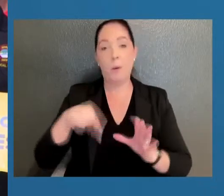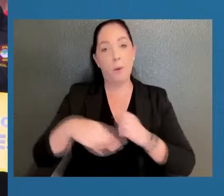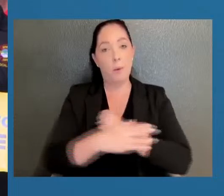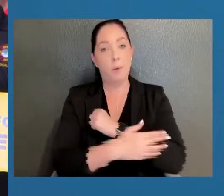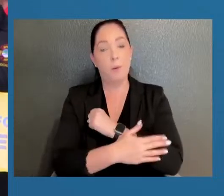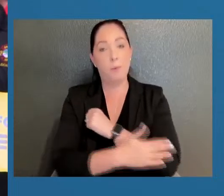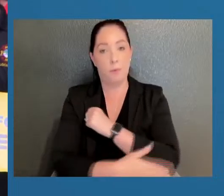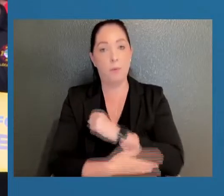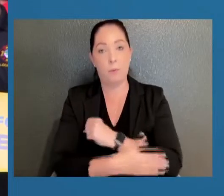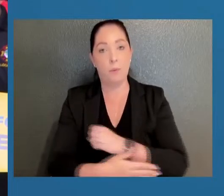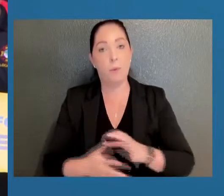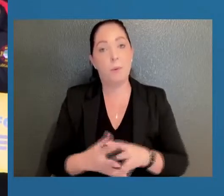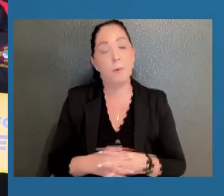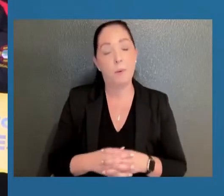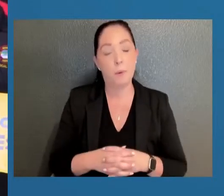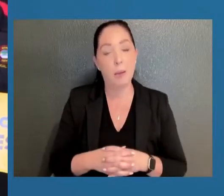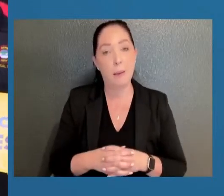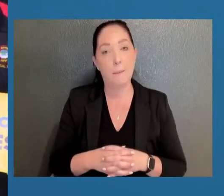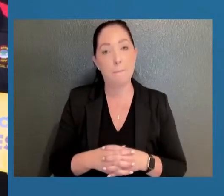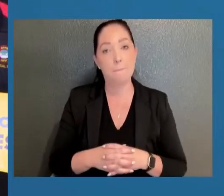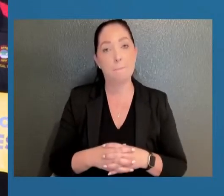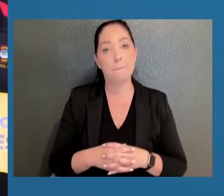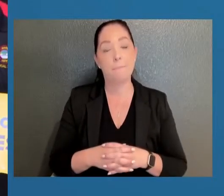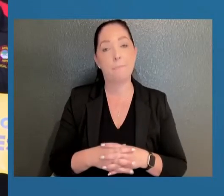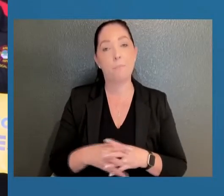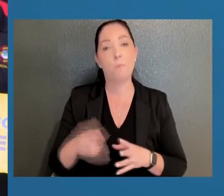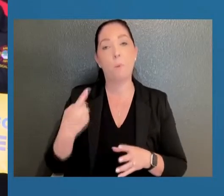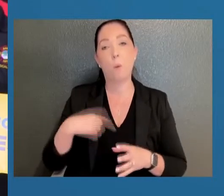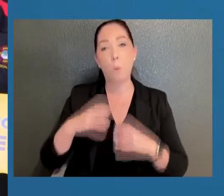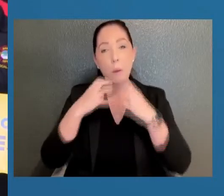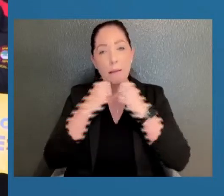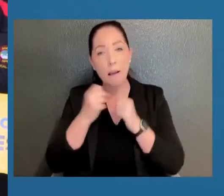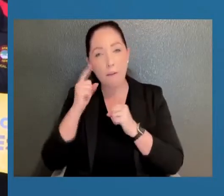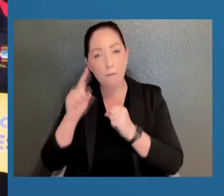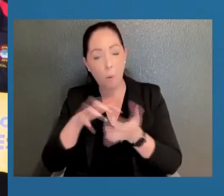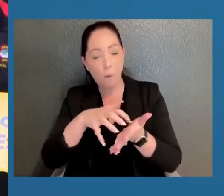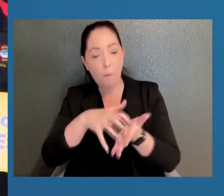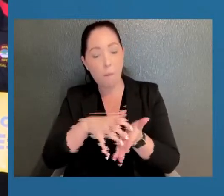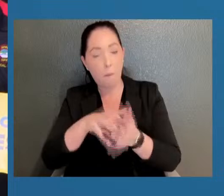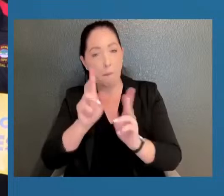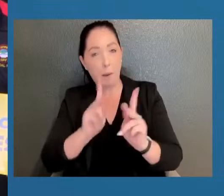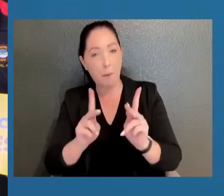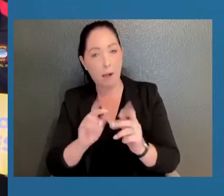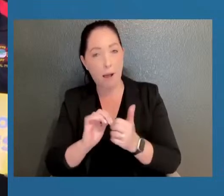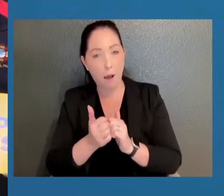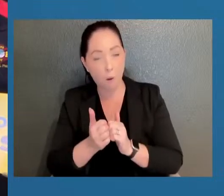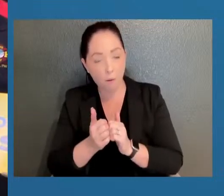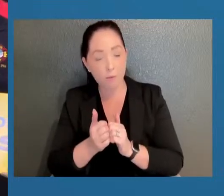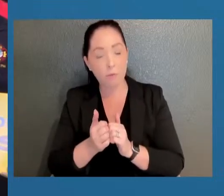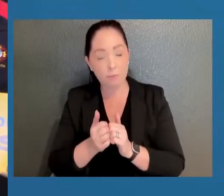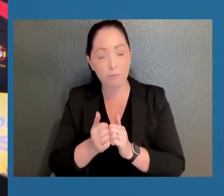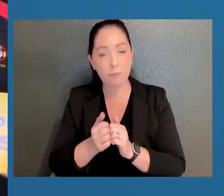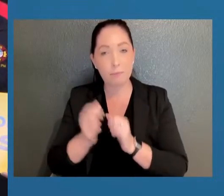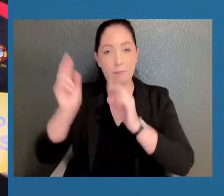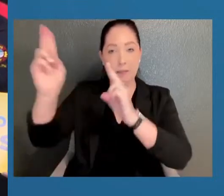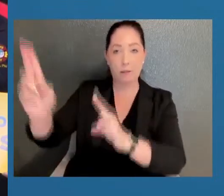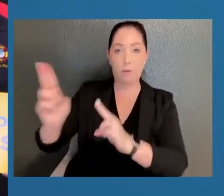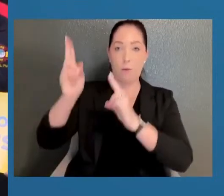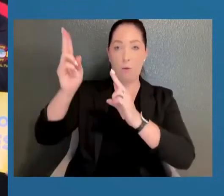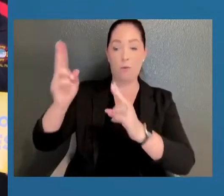and how we care for the most vulnerable of us, It is an honor to stand here as a